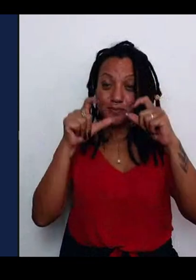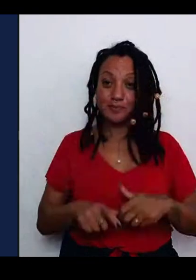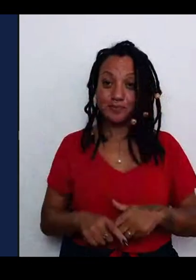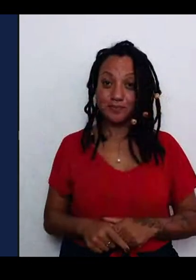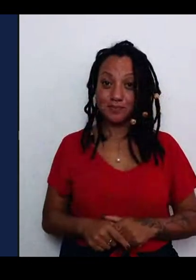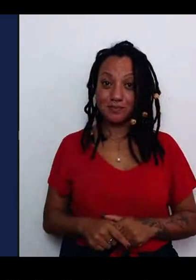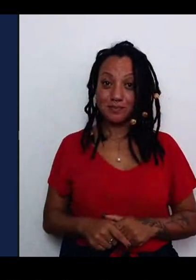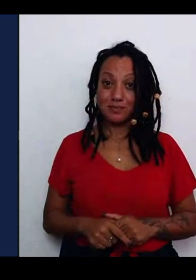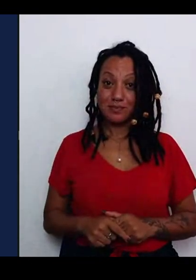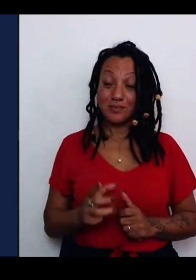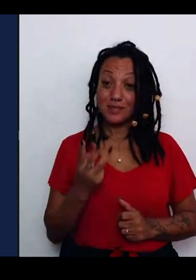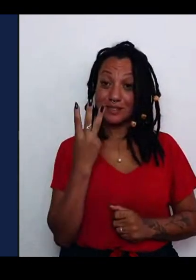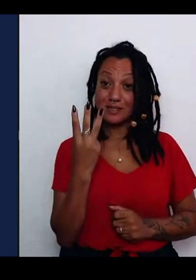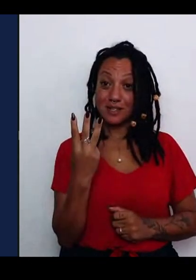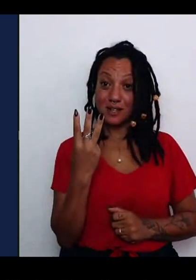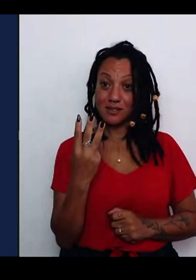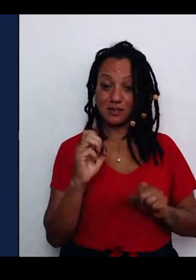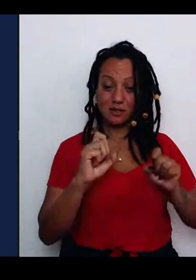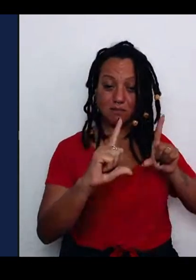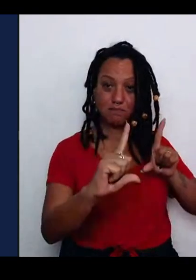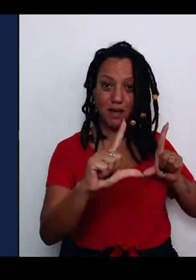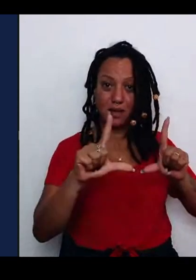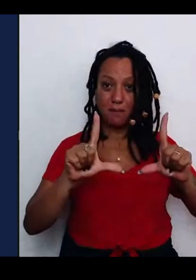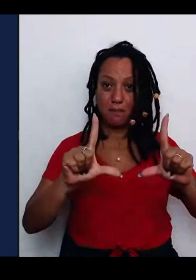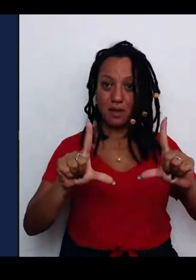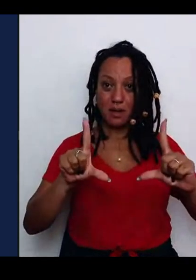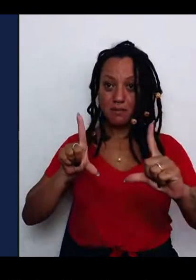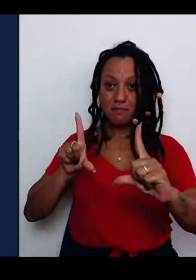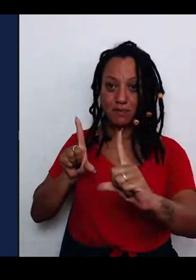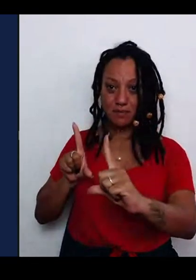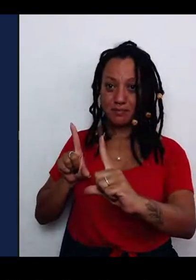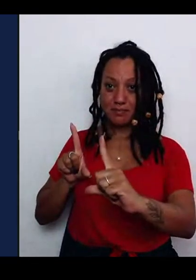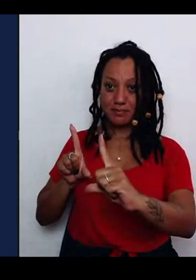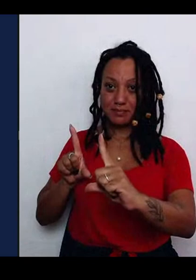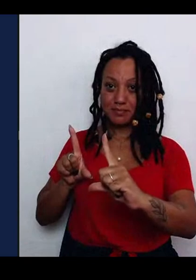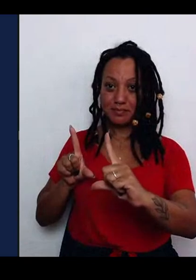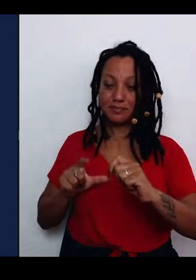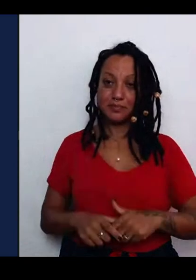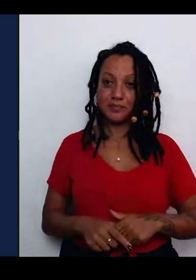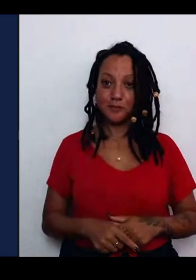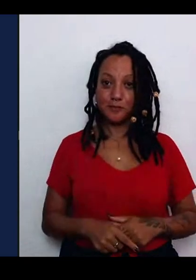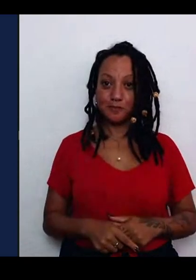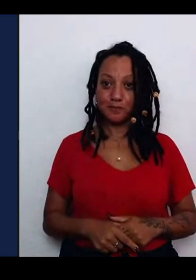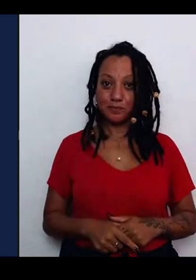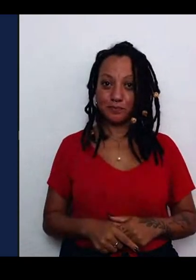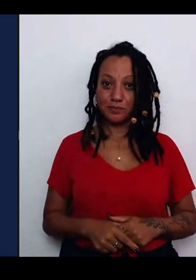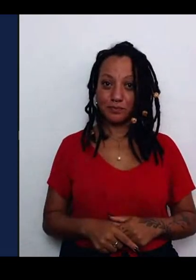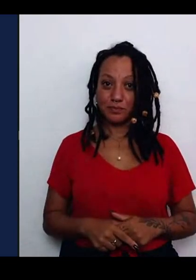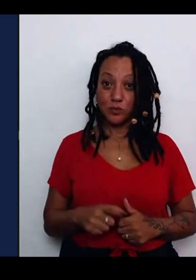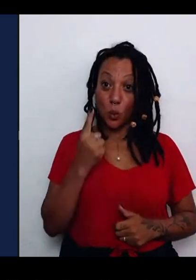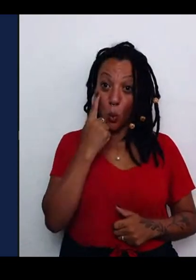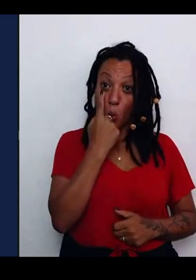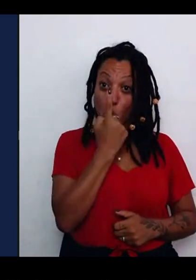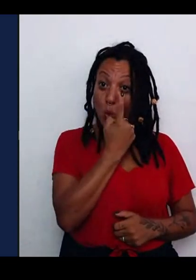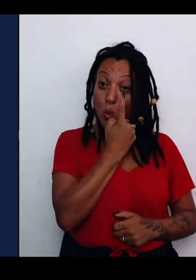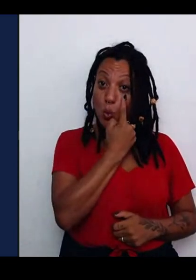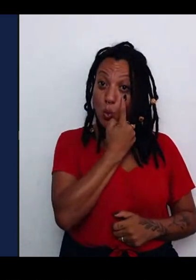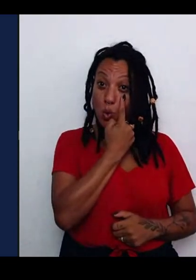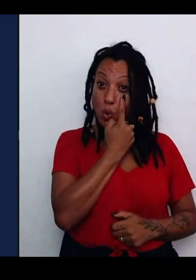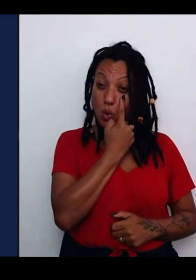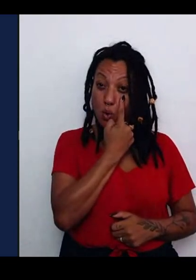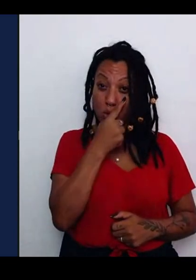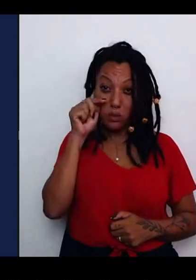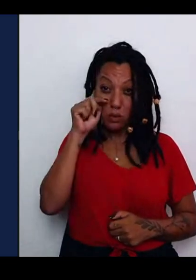owl one per screen and the animal's gaze is intense sharp it's almost angry and